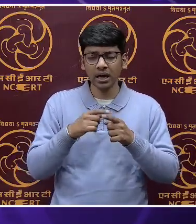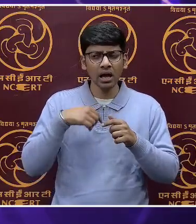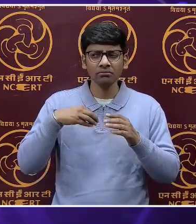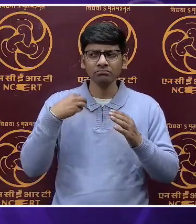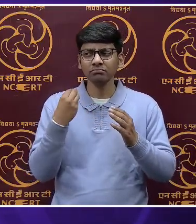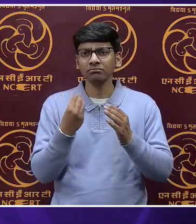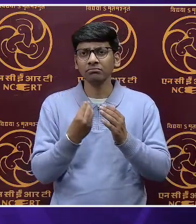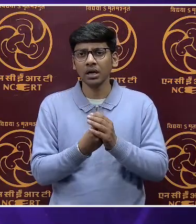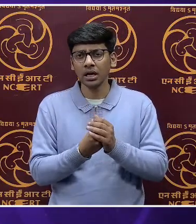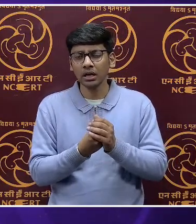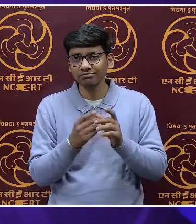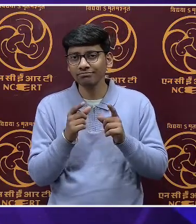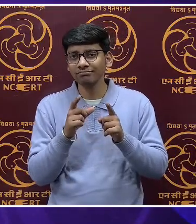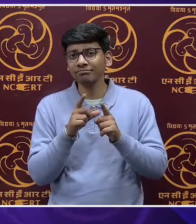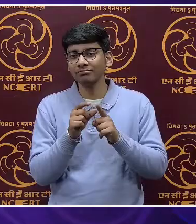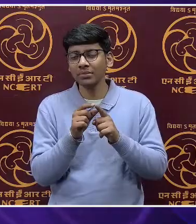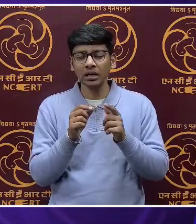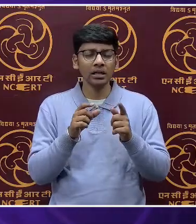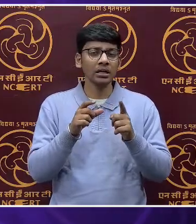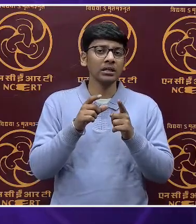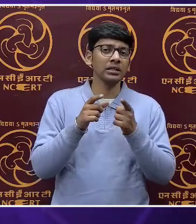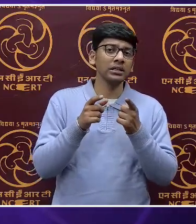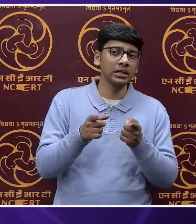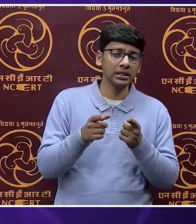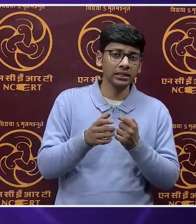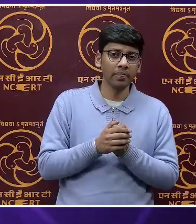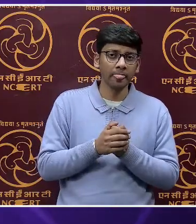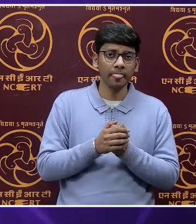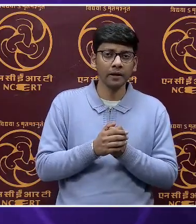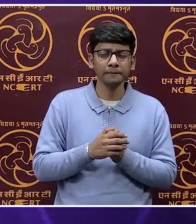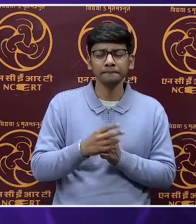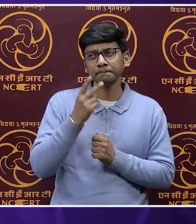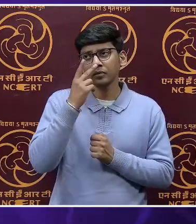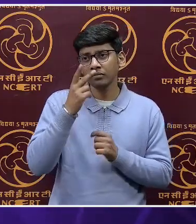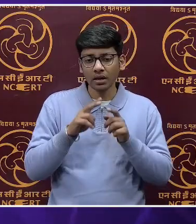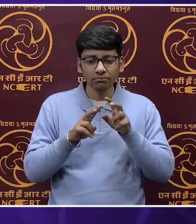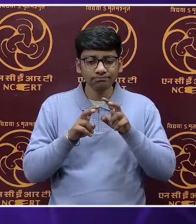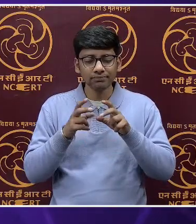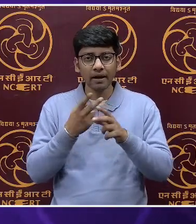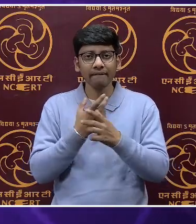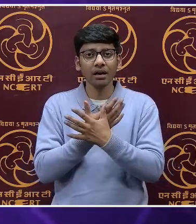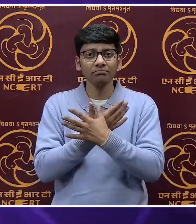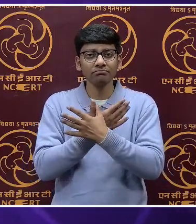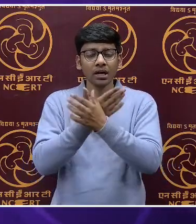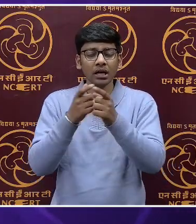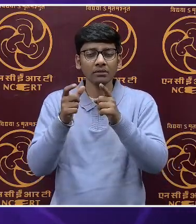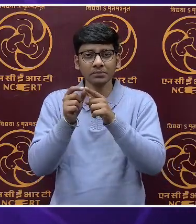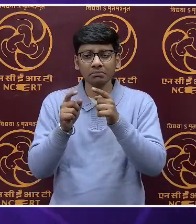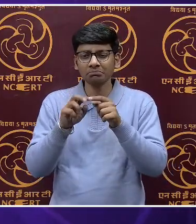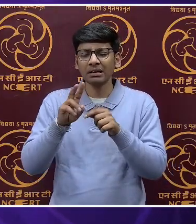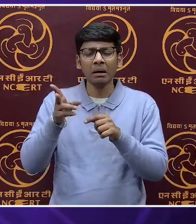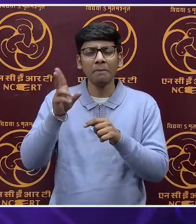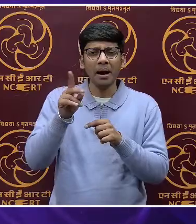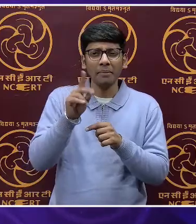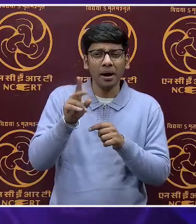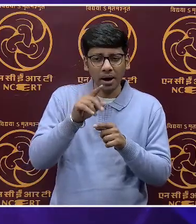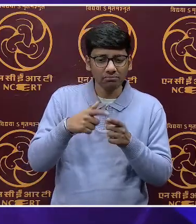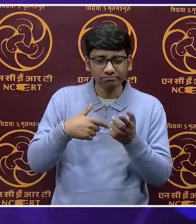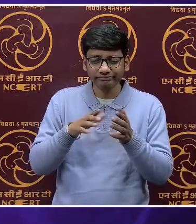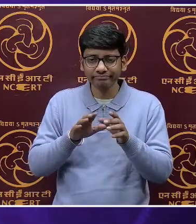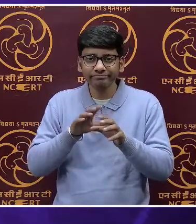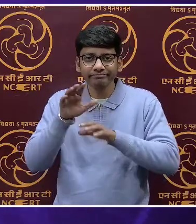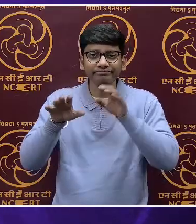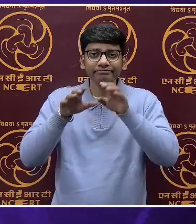up listening to that story of, watching a spider climb the web. Oh, yes. Once, twice, and 7 times, and it And the keeps king